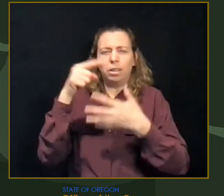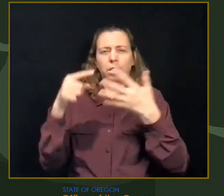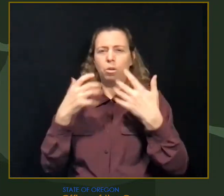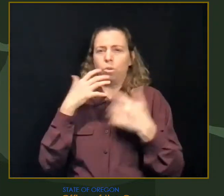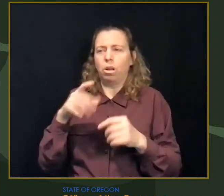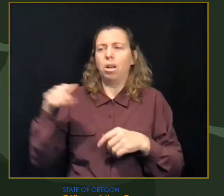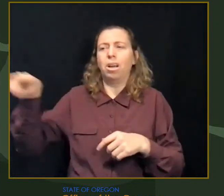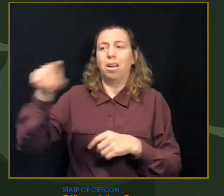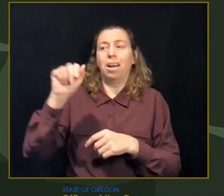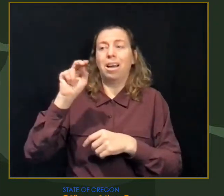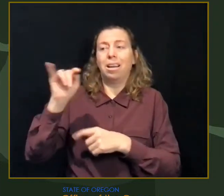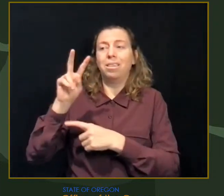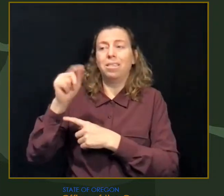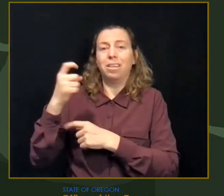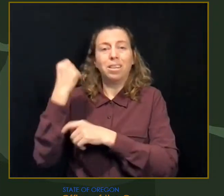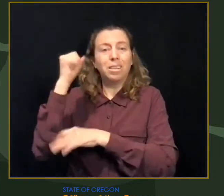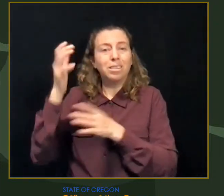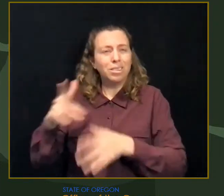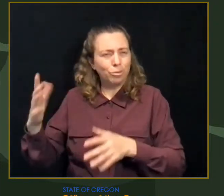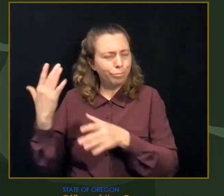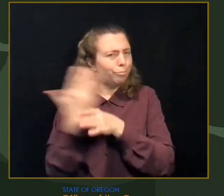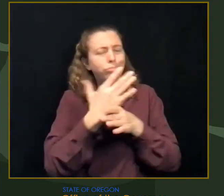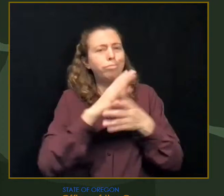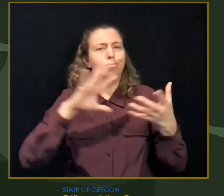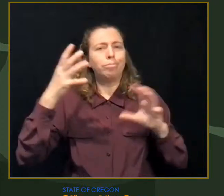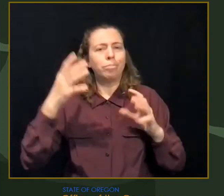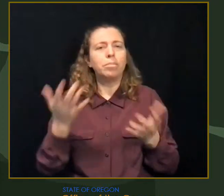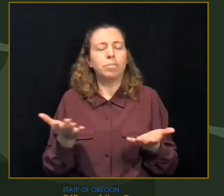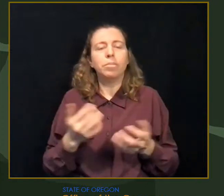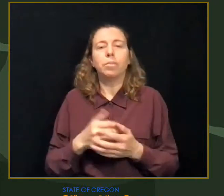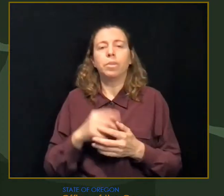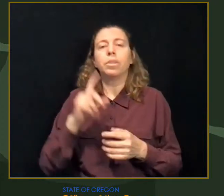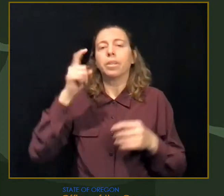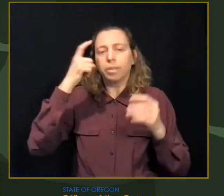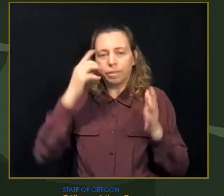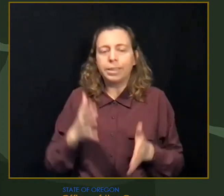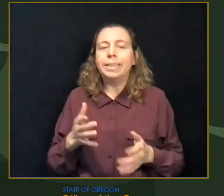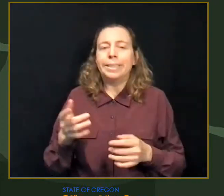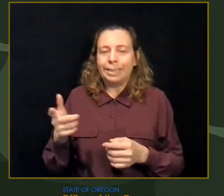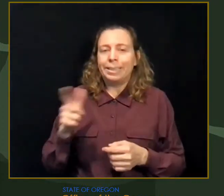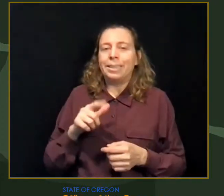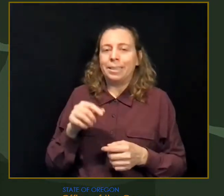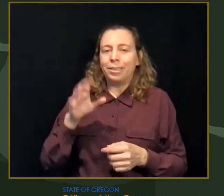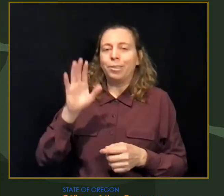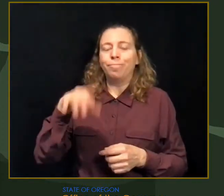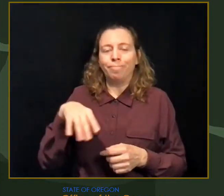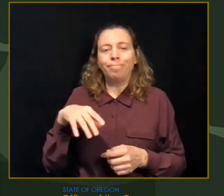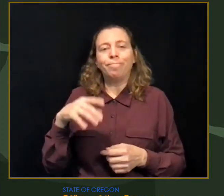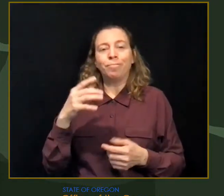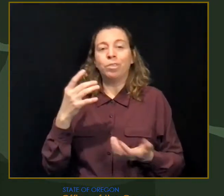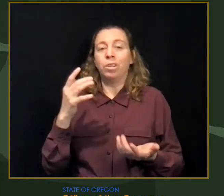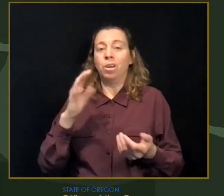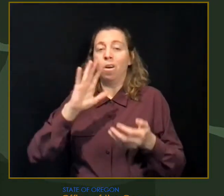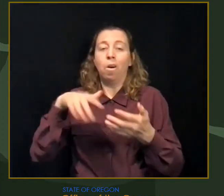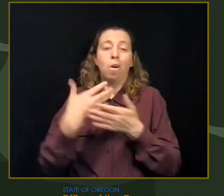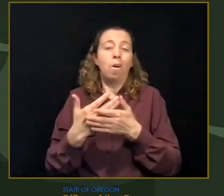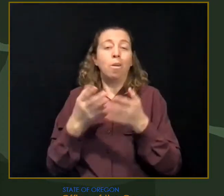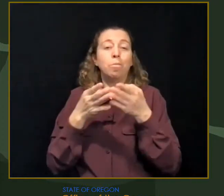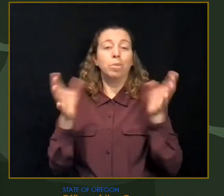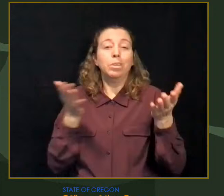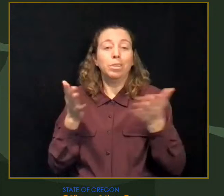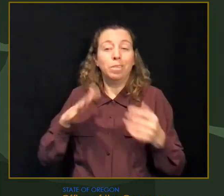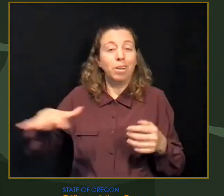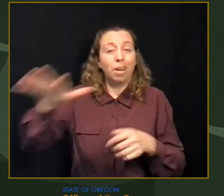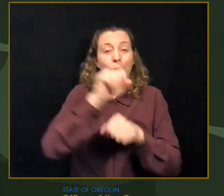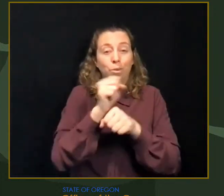Gary, I've spent my entire public service career working to engage Oregonians in the public process.